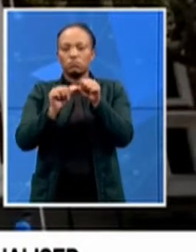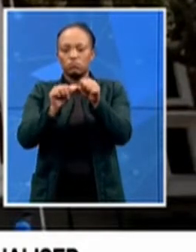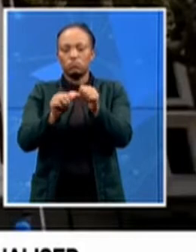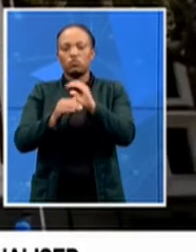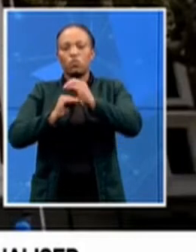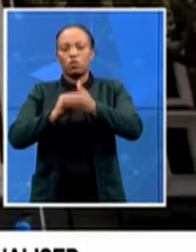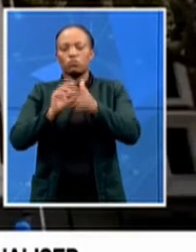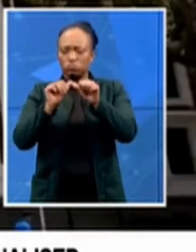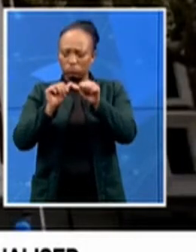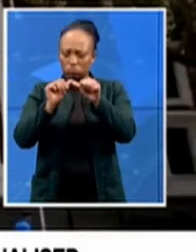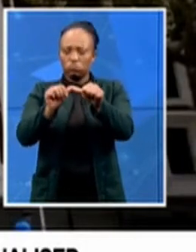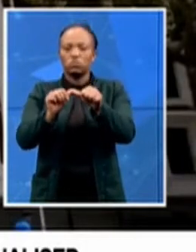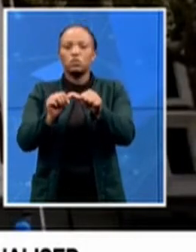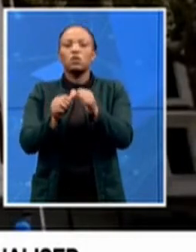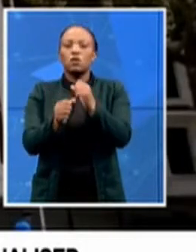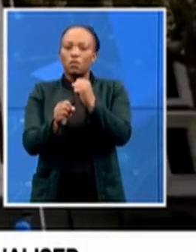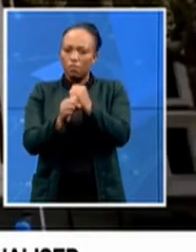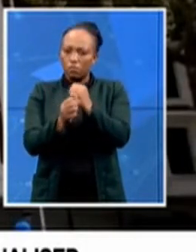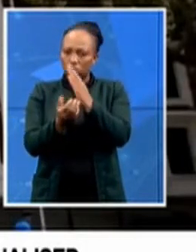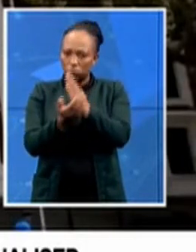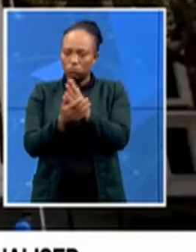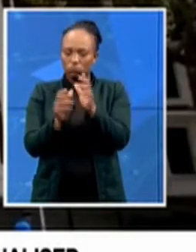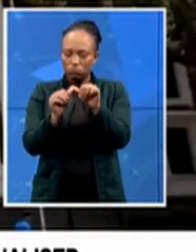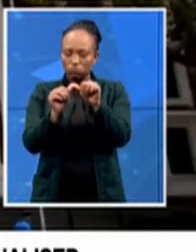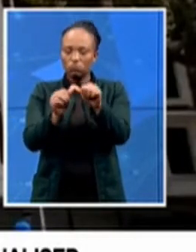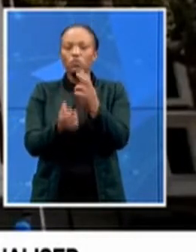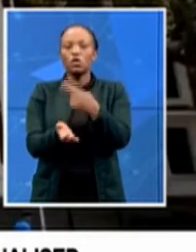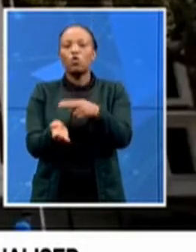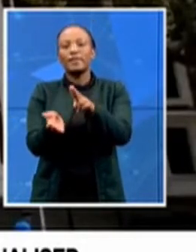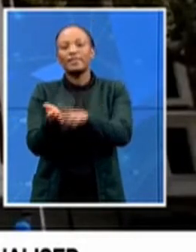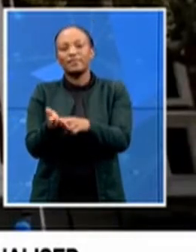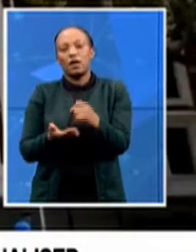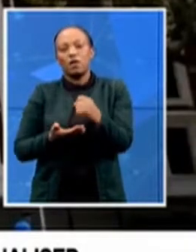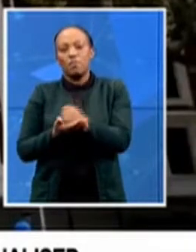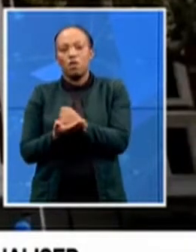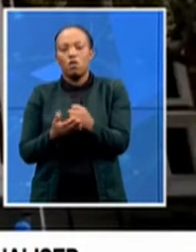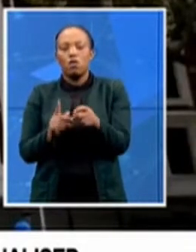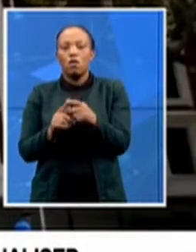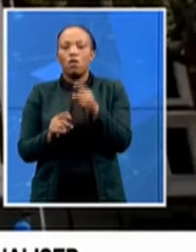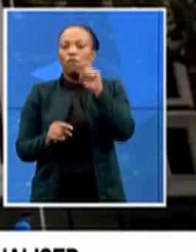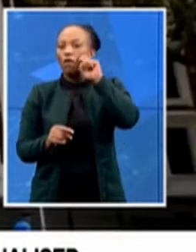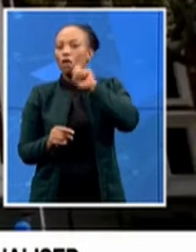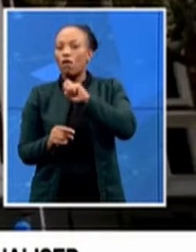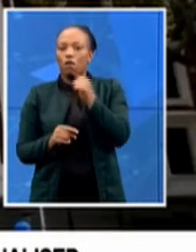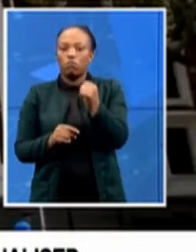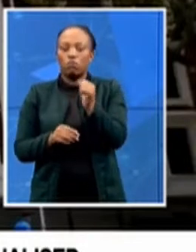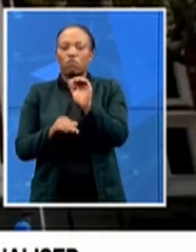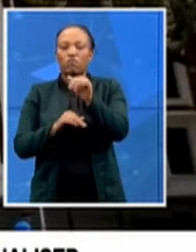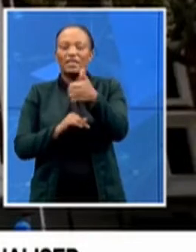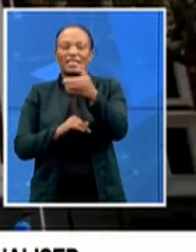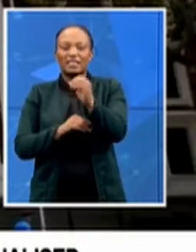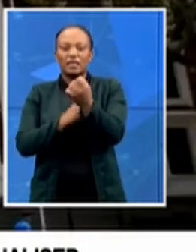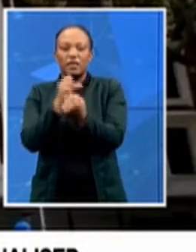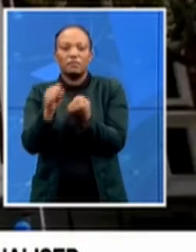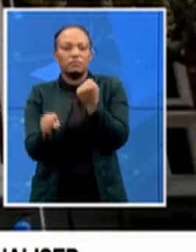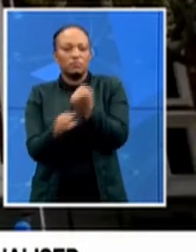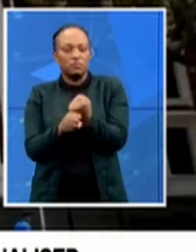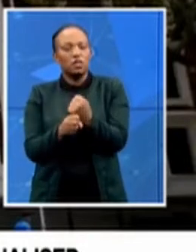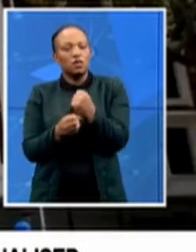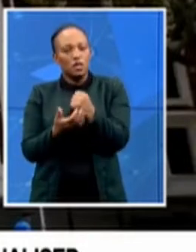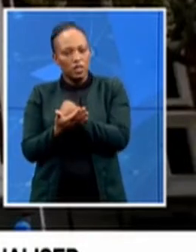gore ra ngwadisa gagolo ba bagolo ba mengwaga e masome a tshelela go ya godimo a re ba thuseng go ngwadisa re ye